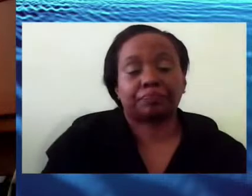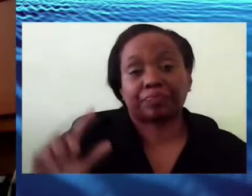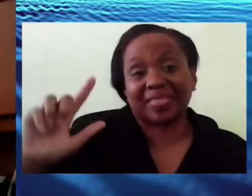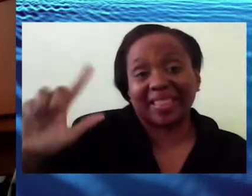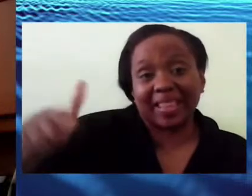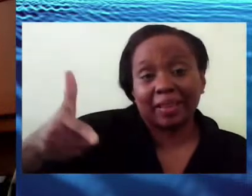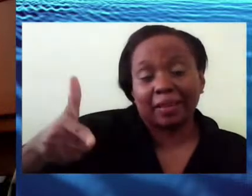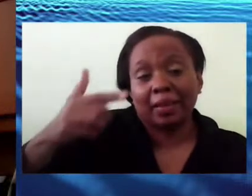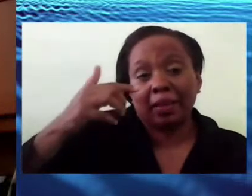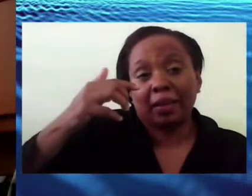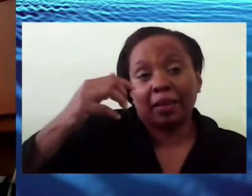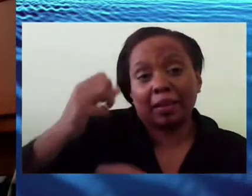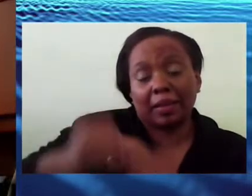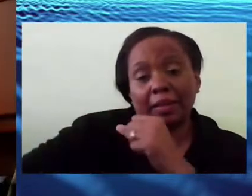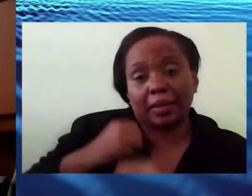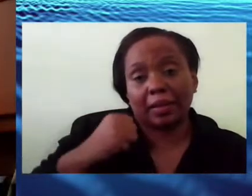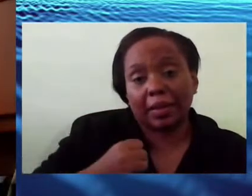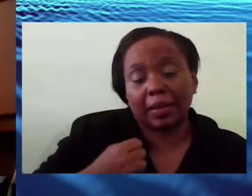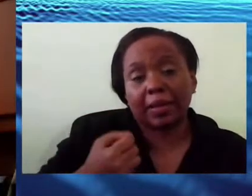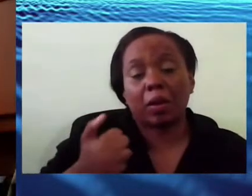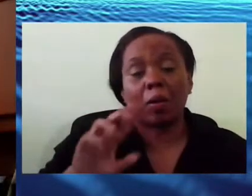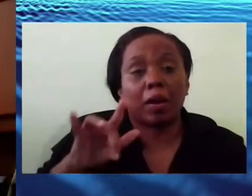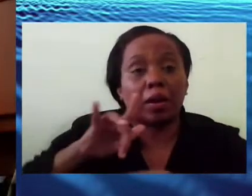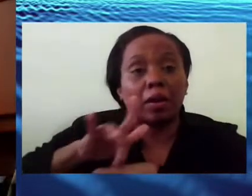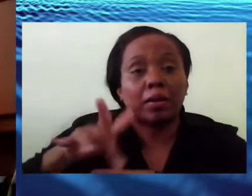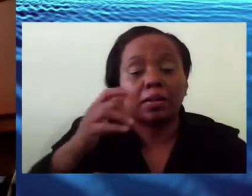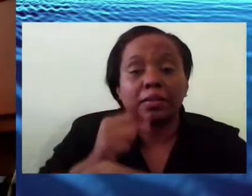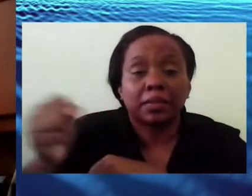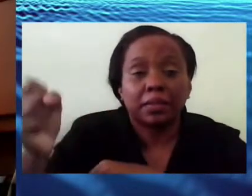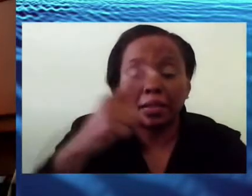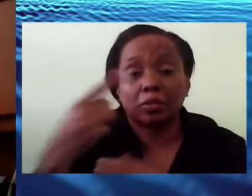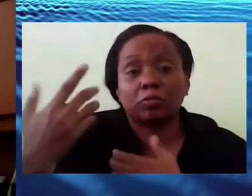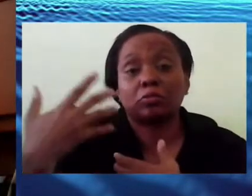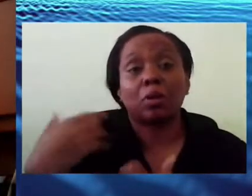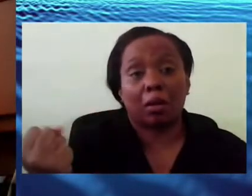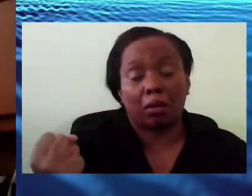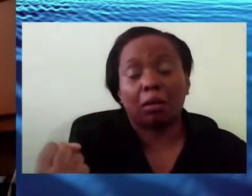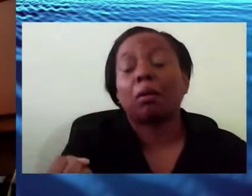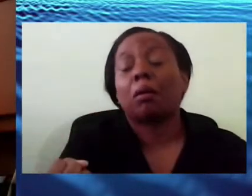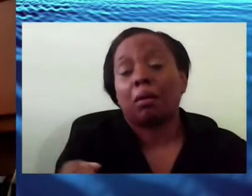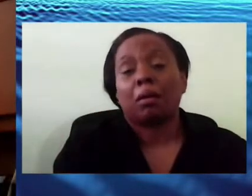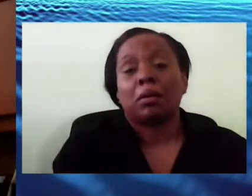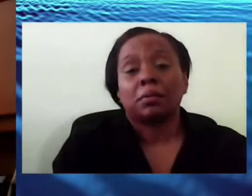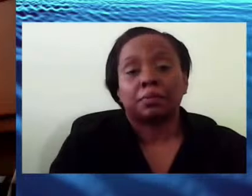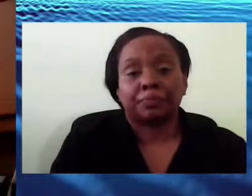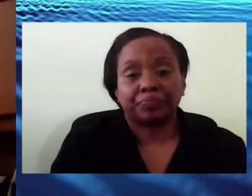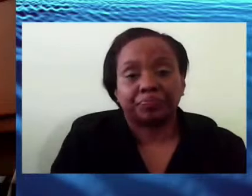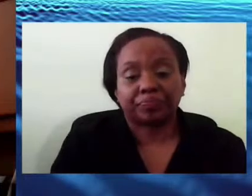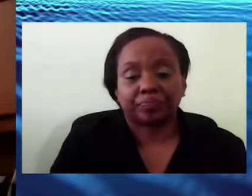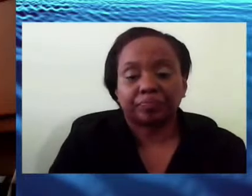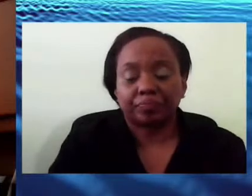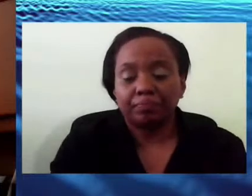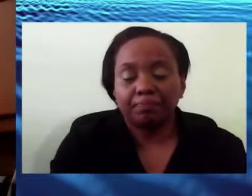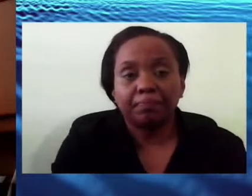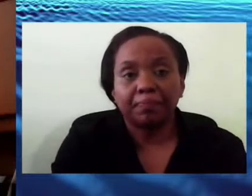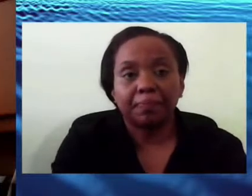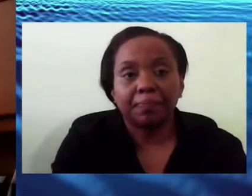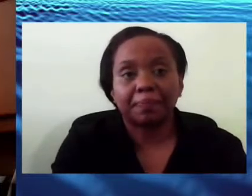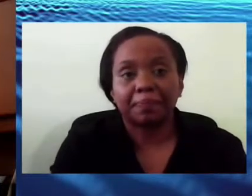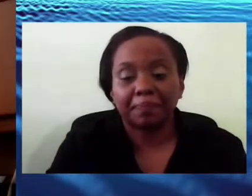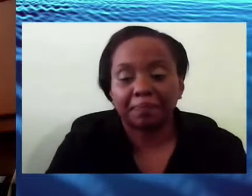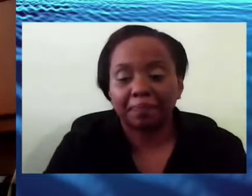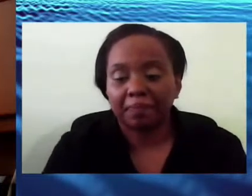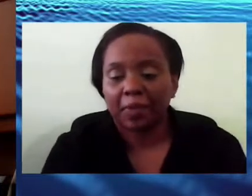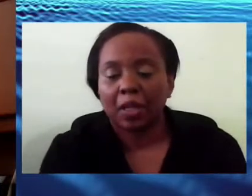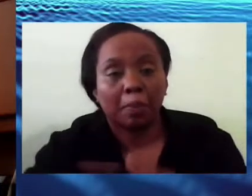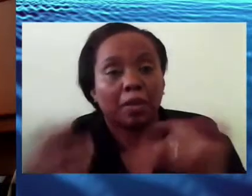early part of 2022 is looking extremely strong. Demand is very strong, but there is that latent uncertainty